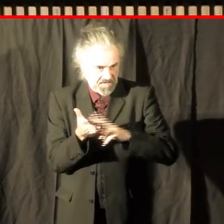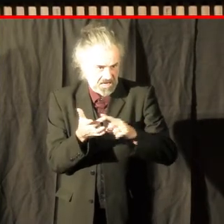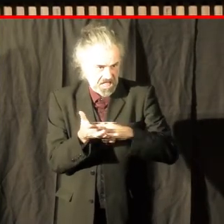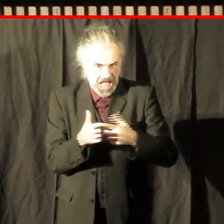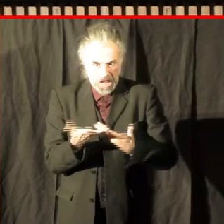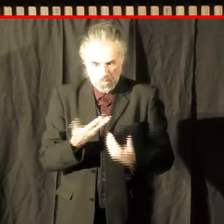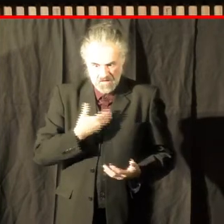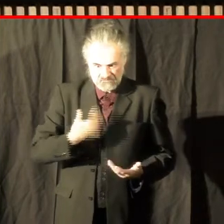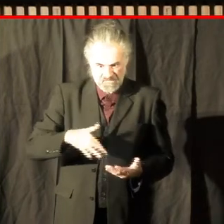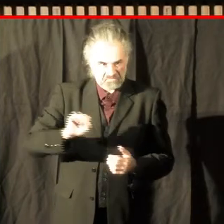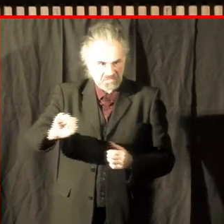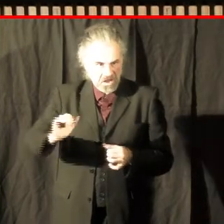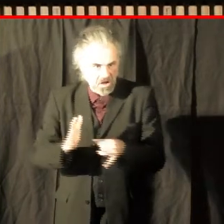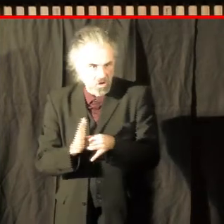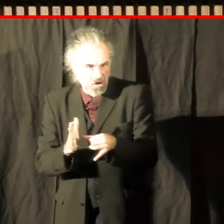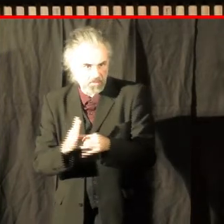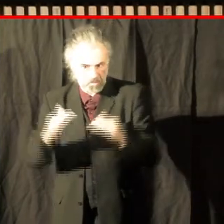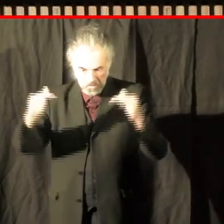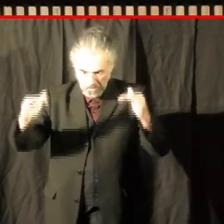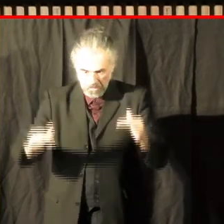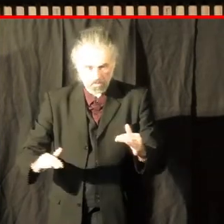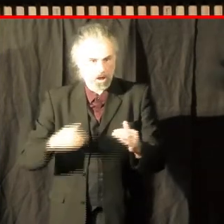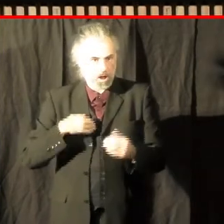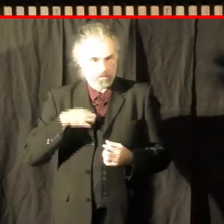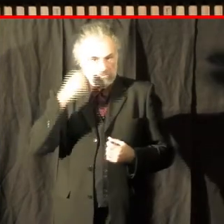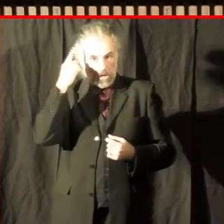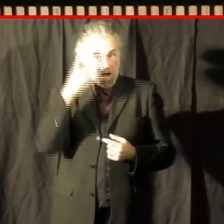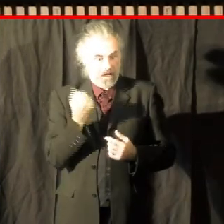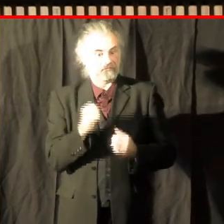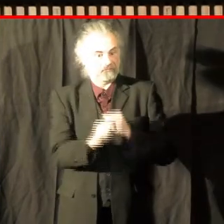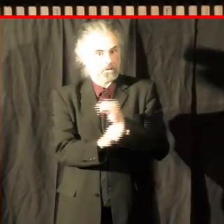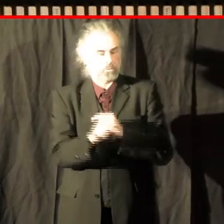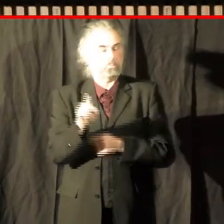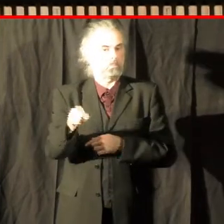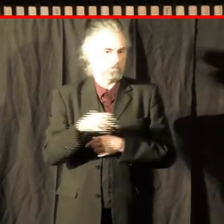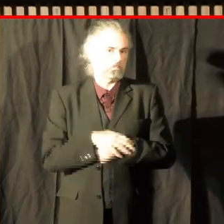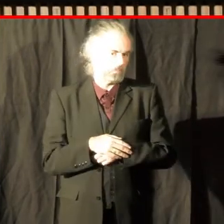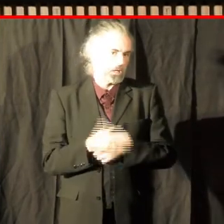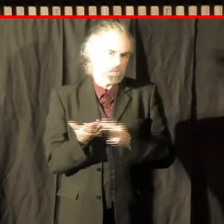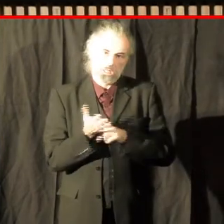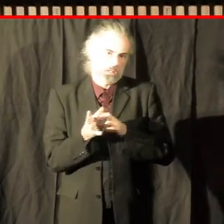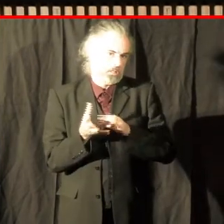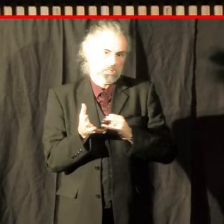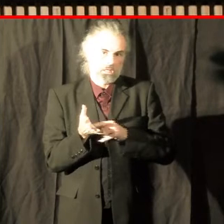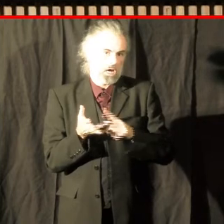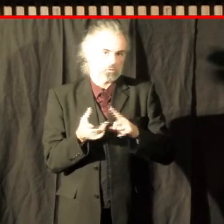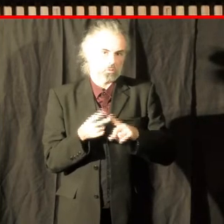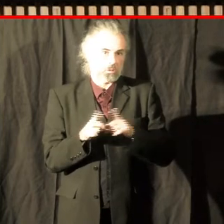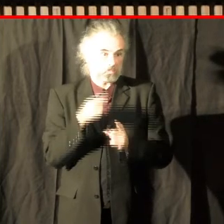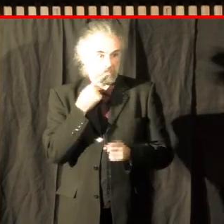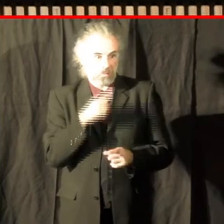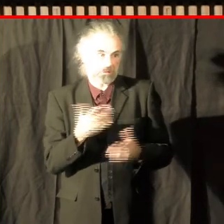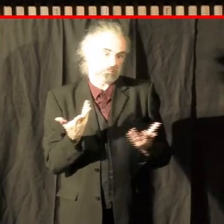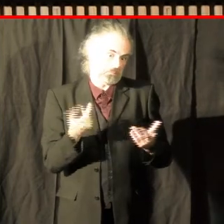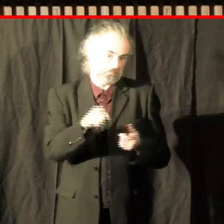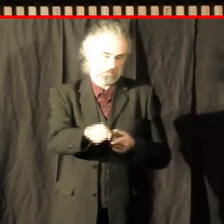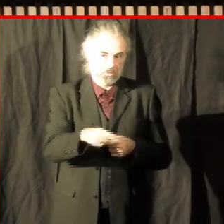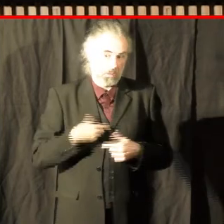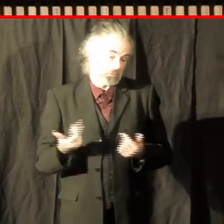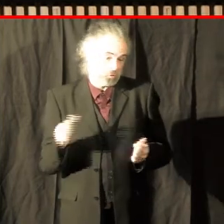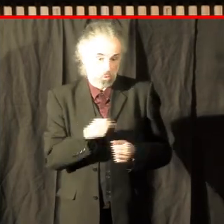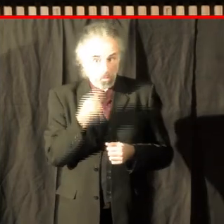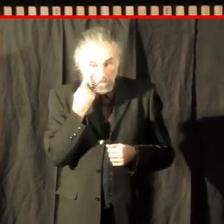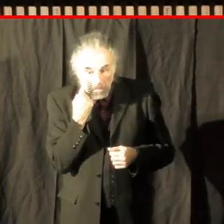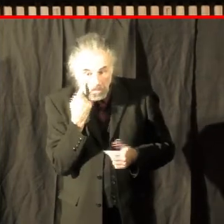I didn't actually realise there was a big factory out there, but like I said, if nastoids are toxic, if they're there, then that's possibly something we should be looking at.